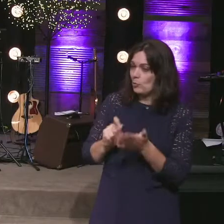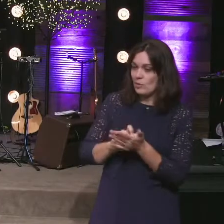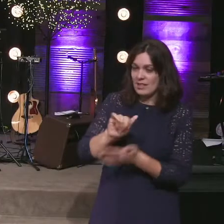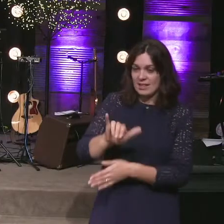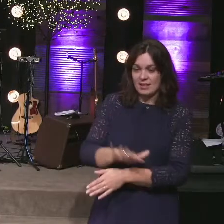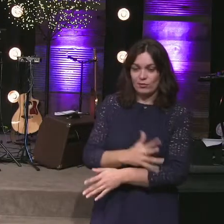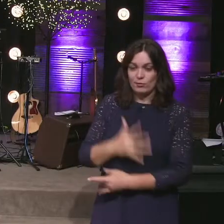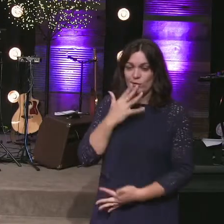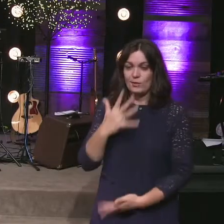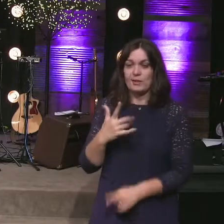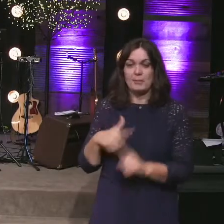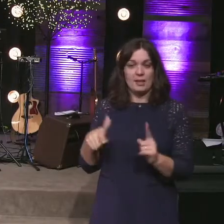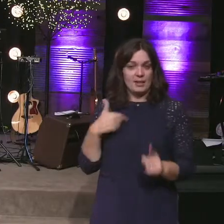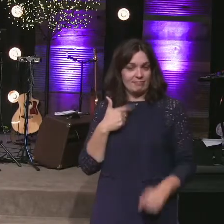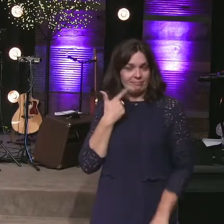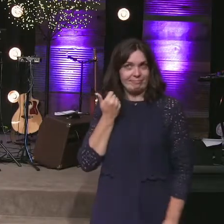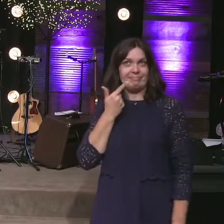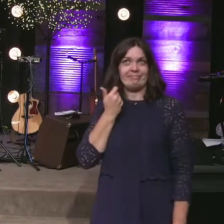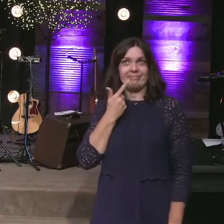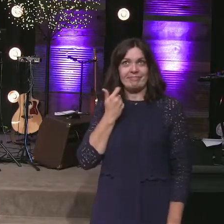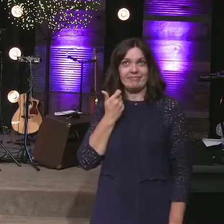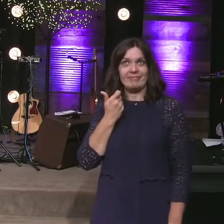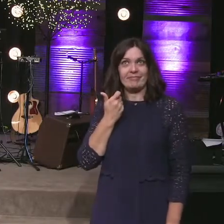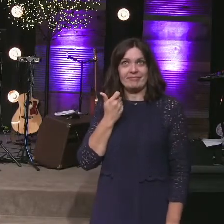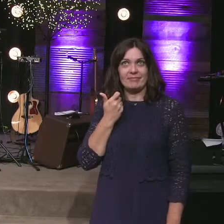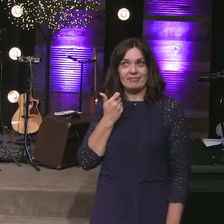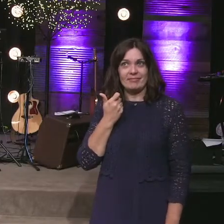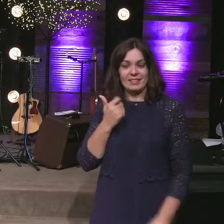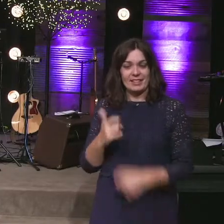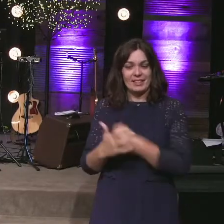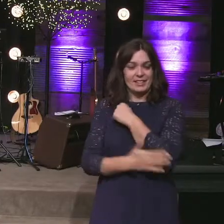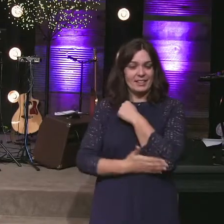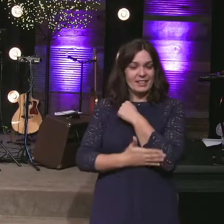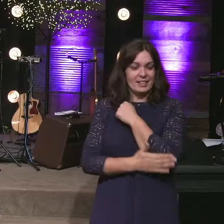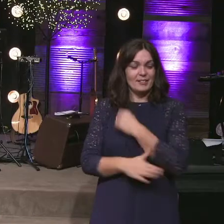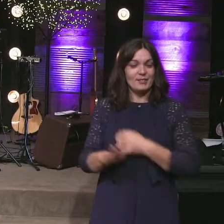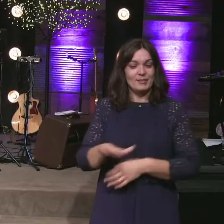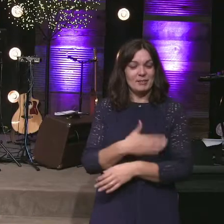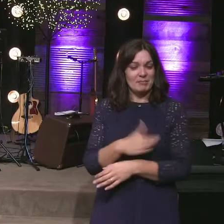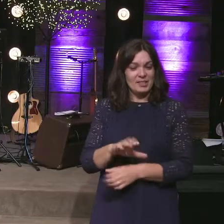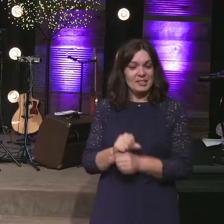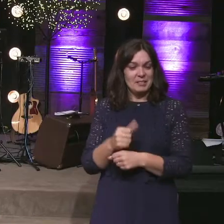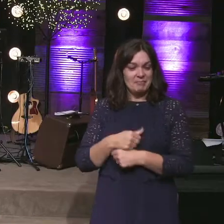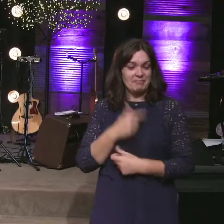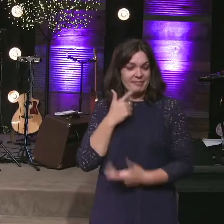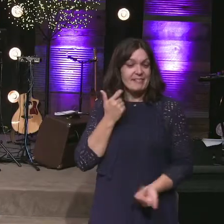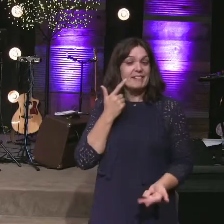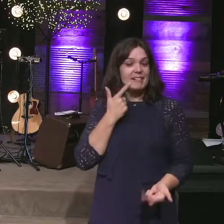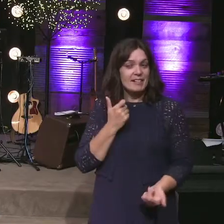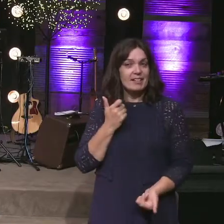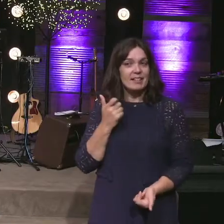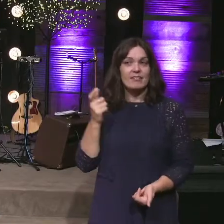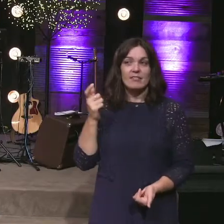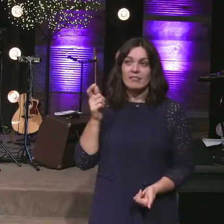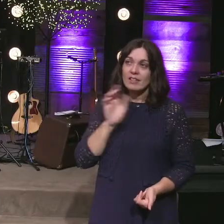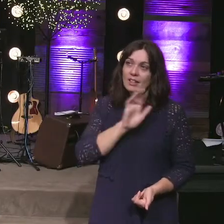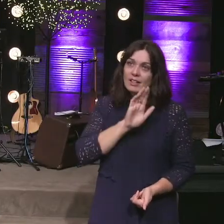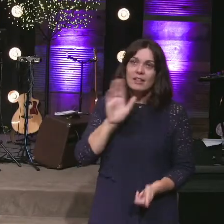I was just laughing. I'm laughing. Country music makes me laugh. I mean, they tell